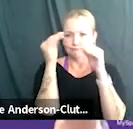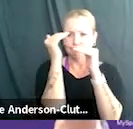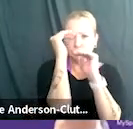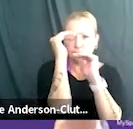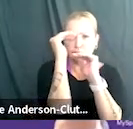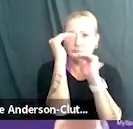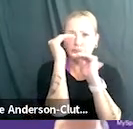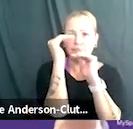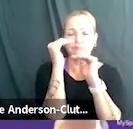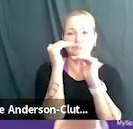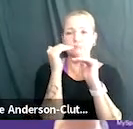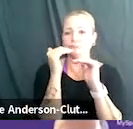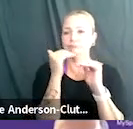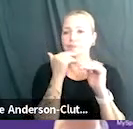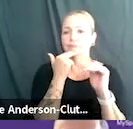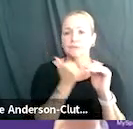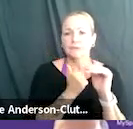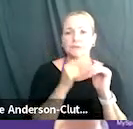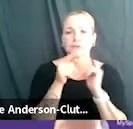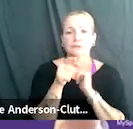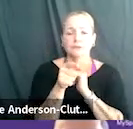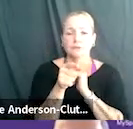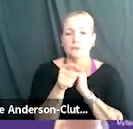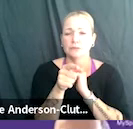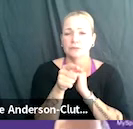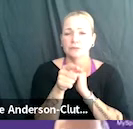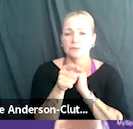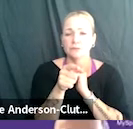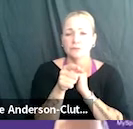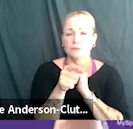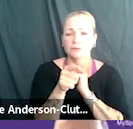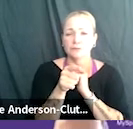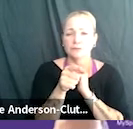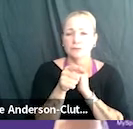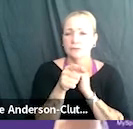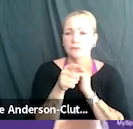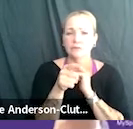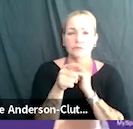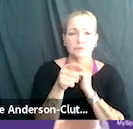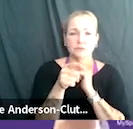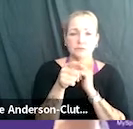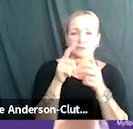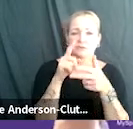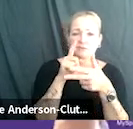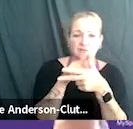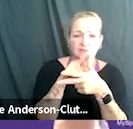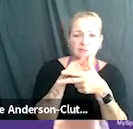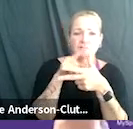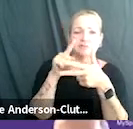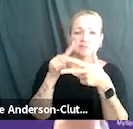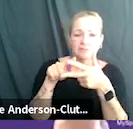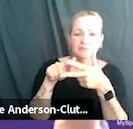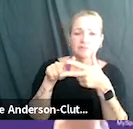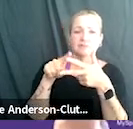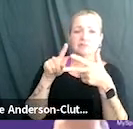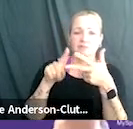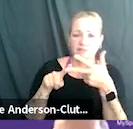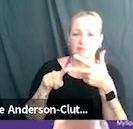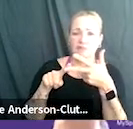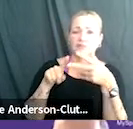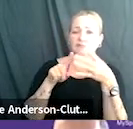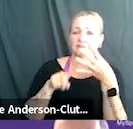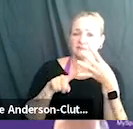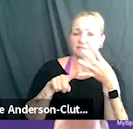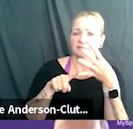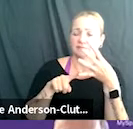it was, pervasive lack of responsiveness to other people, gross deficits in language development. So those are really vague kind of statements, and